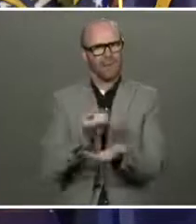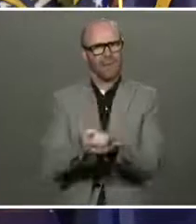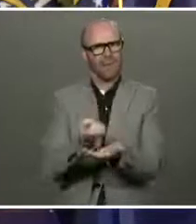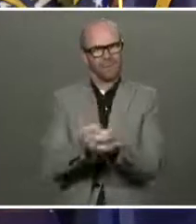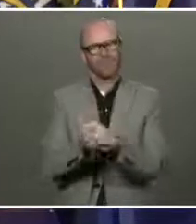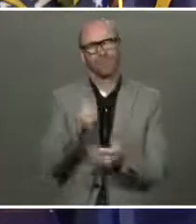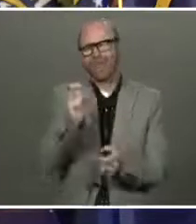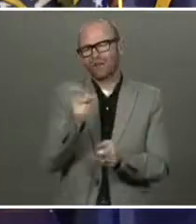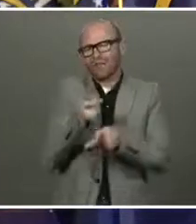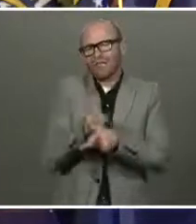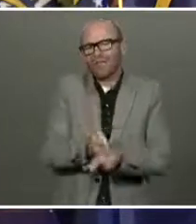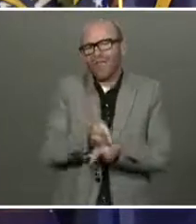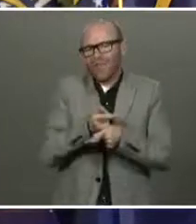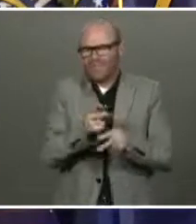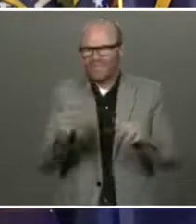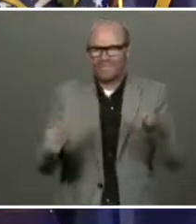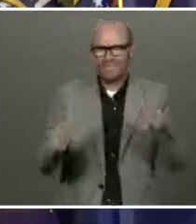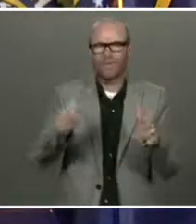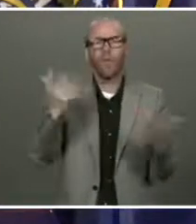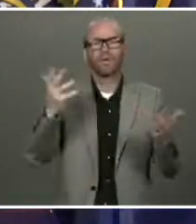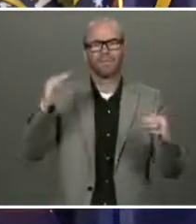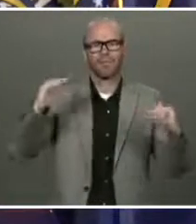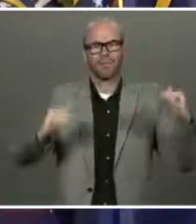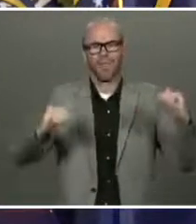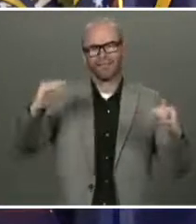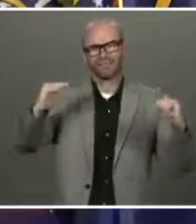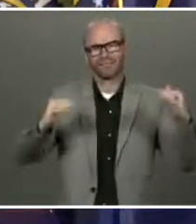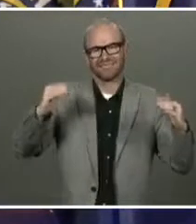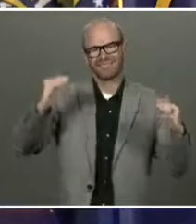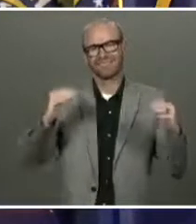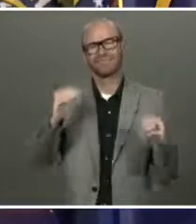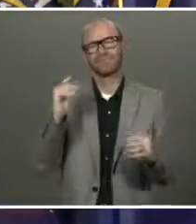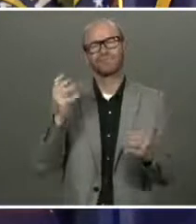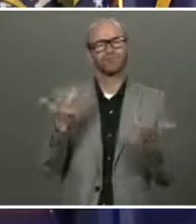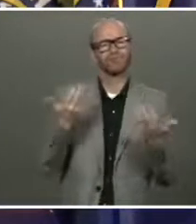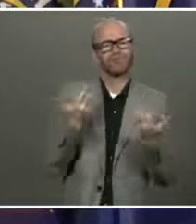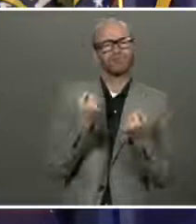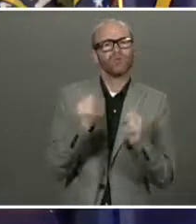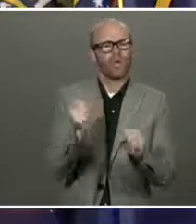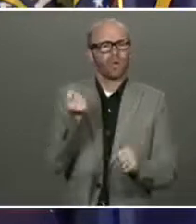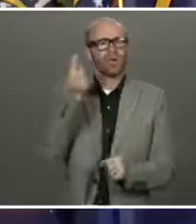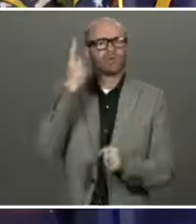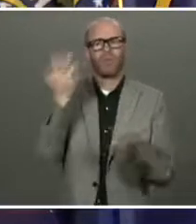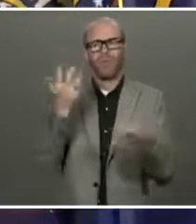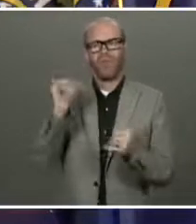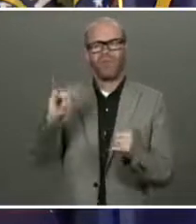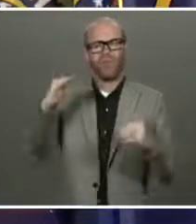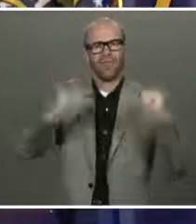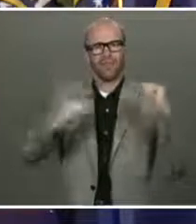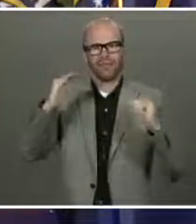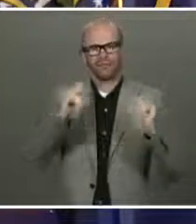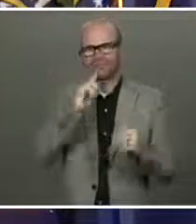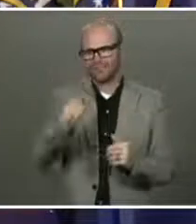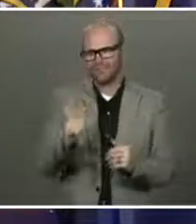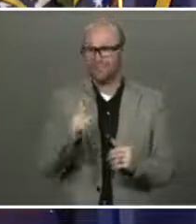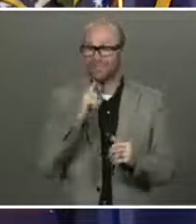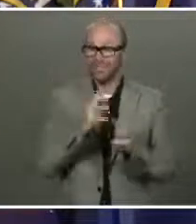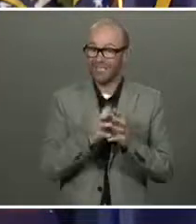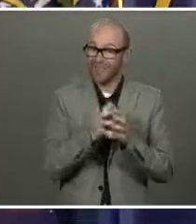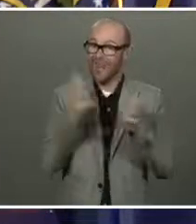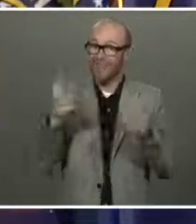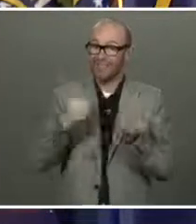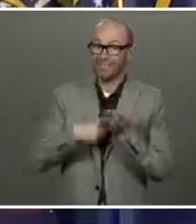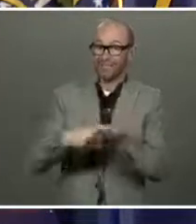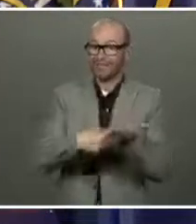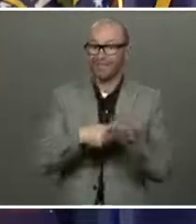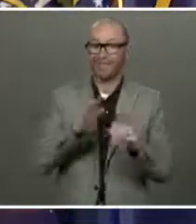want to be careful to try to find that balance and try to understand what that balance is. There's been lots of discussions about